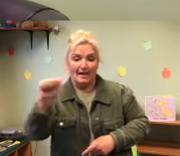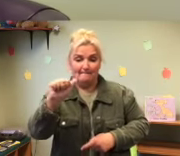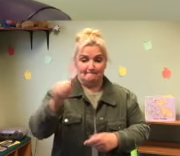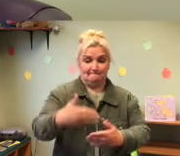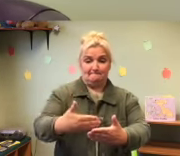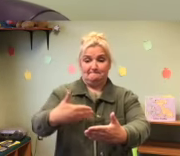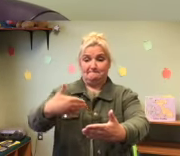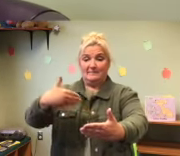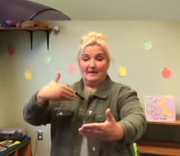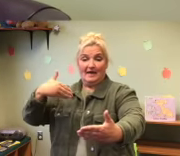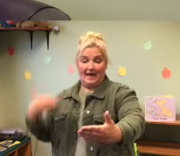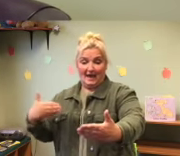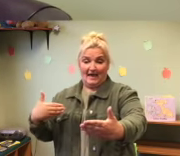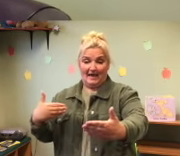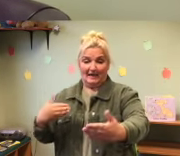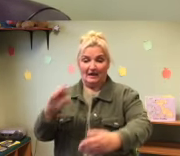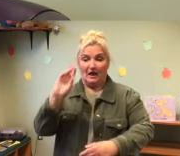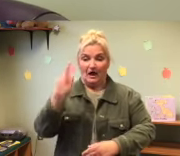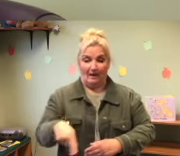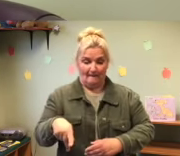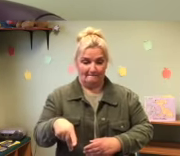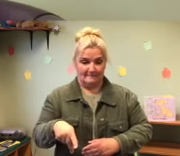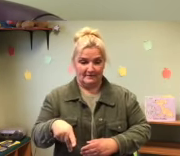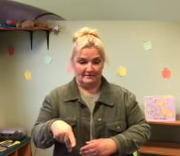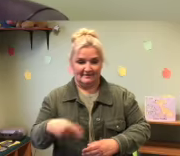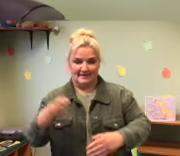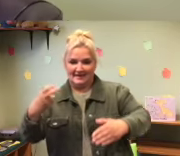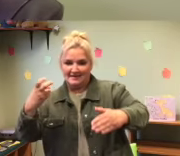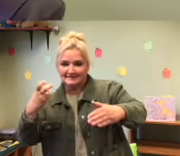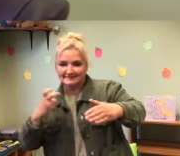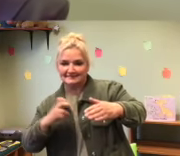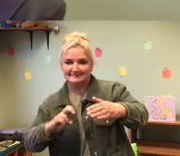back up. A snake